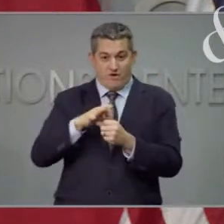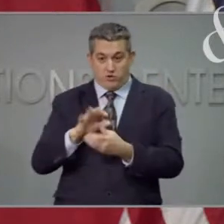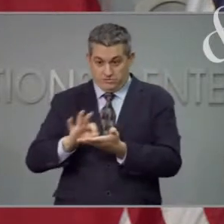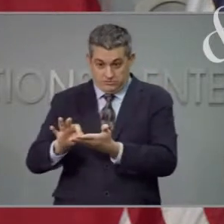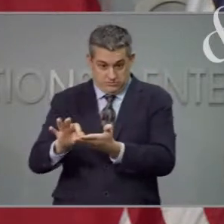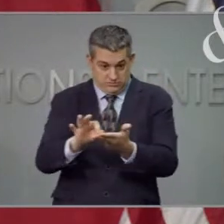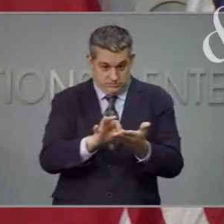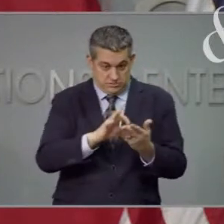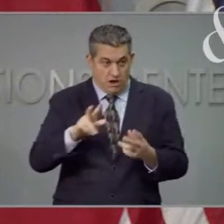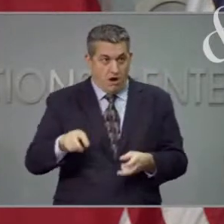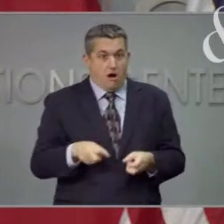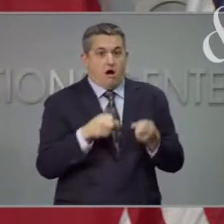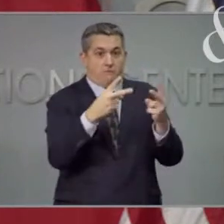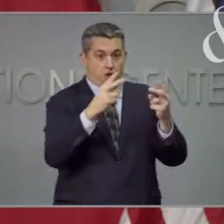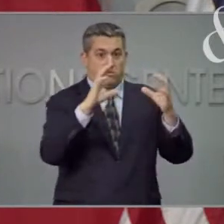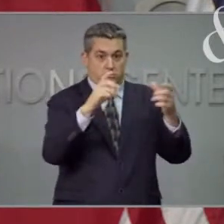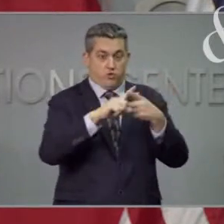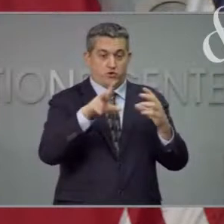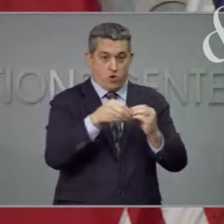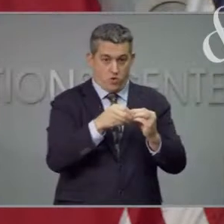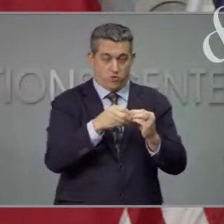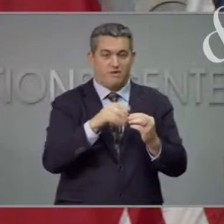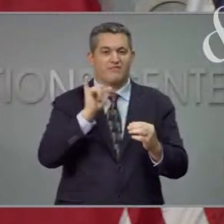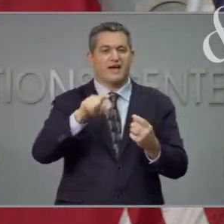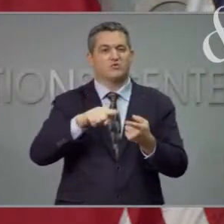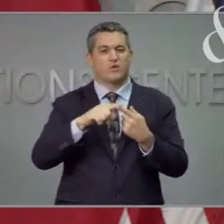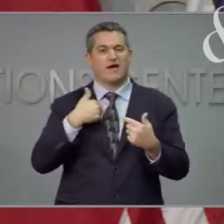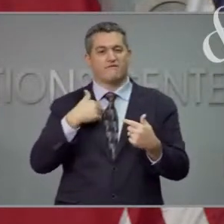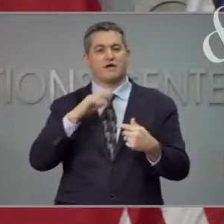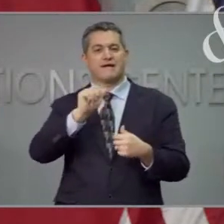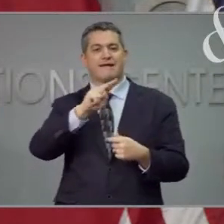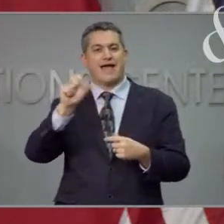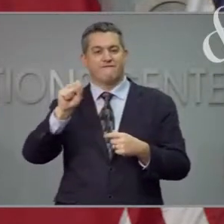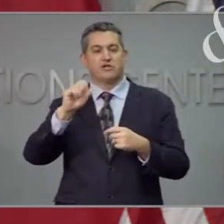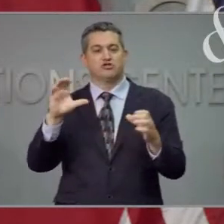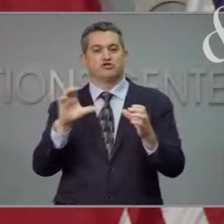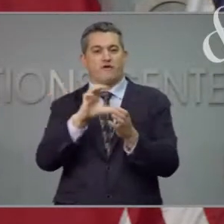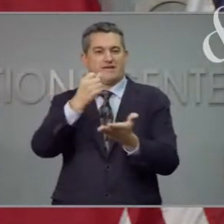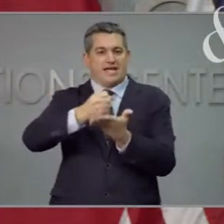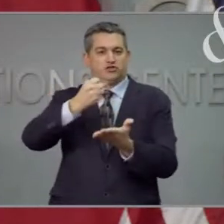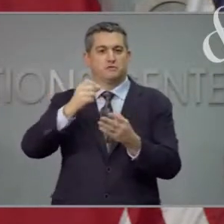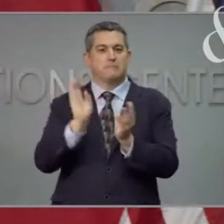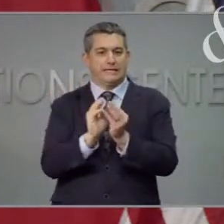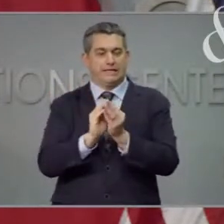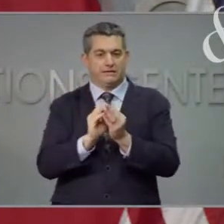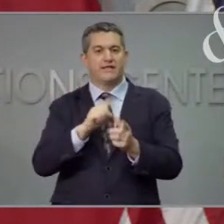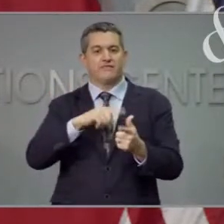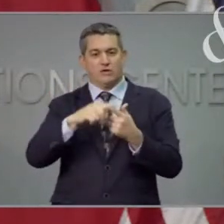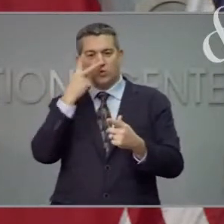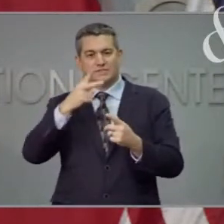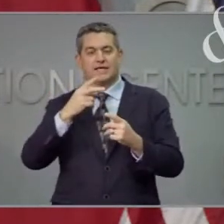as part of our canvas certification meeting, that's when we'll look to see what the vote margins are.